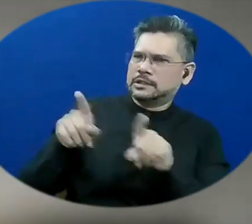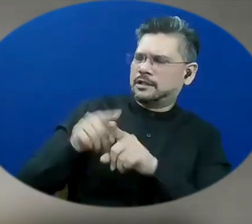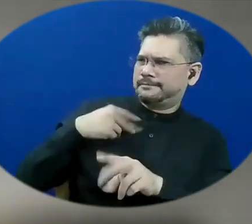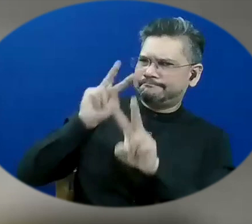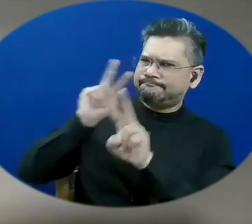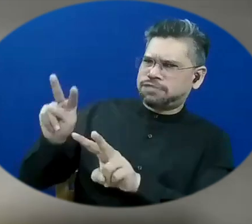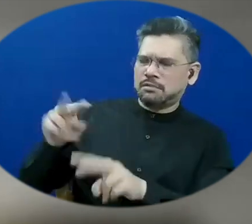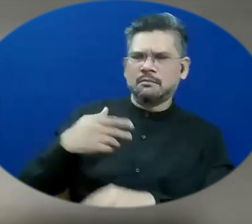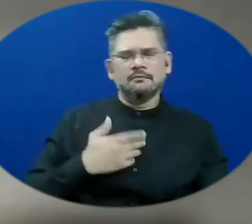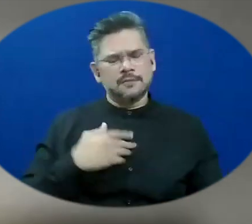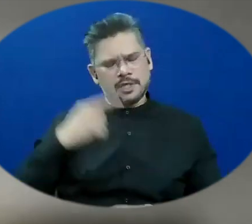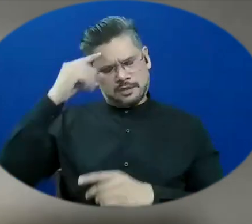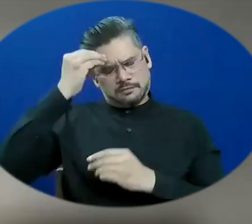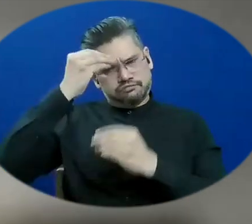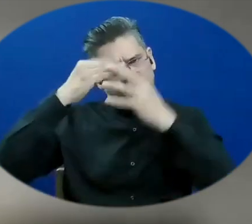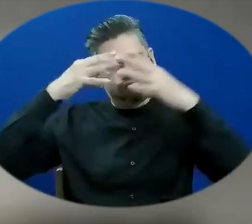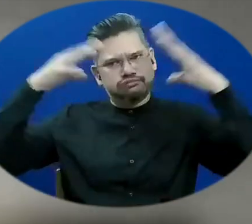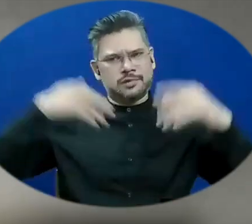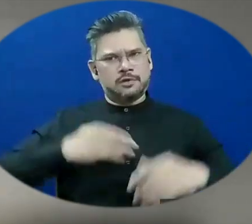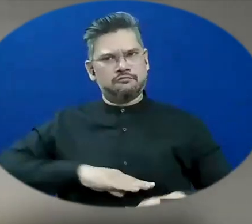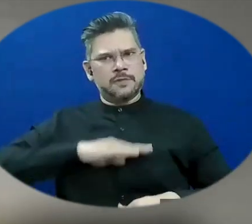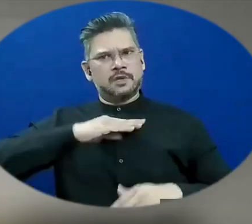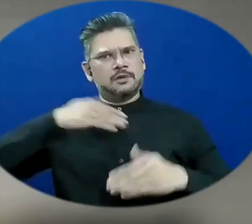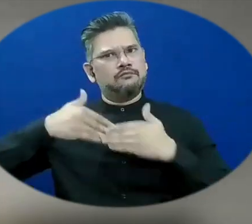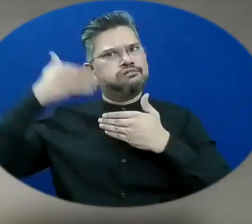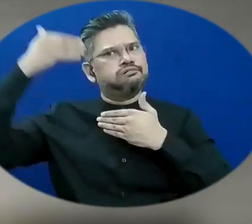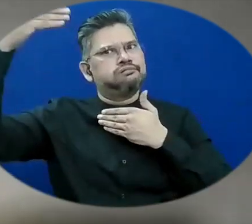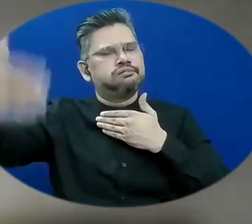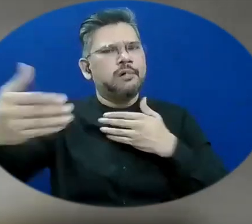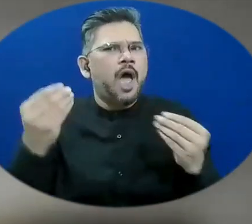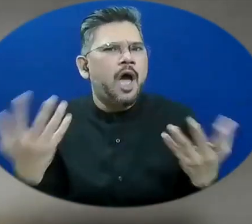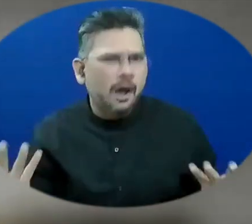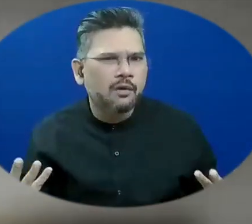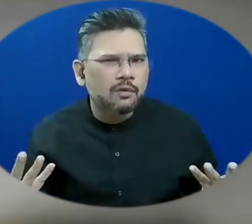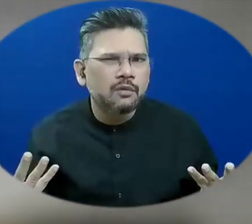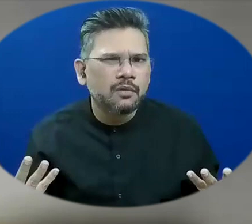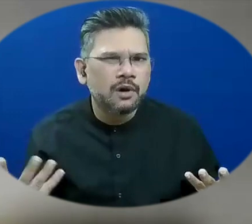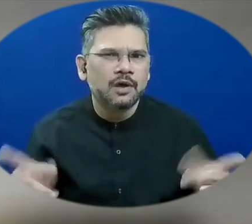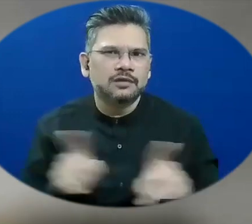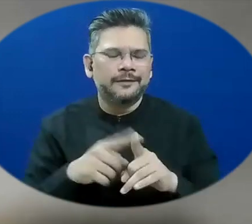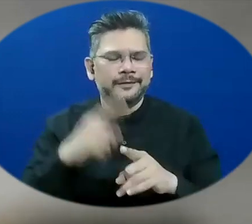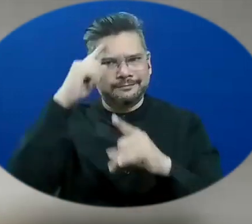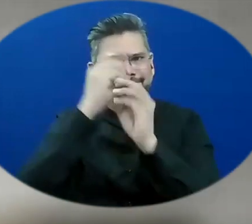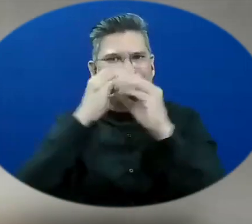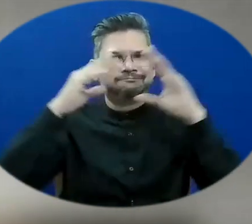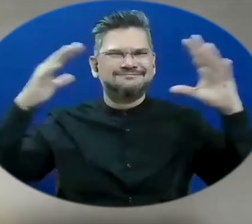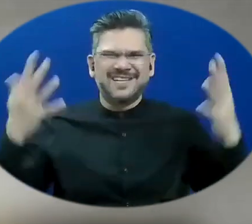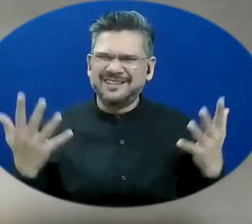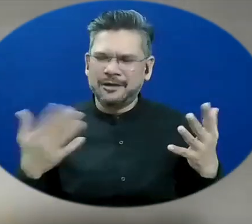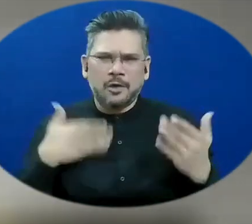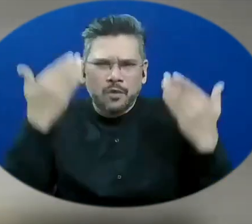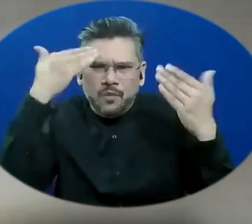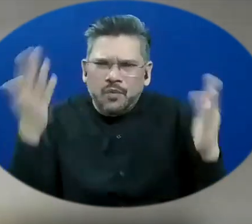that we think is right, but sometimes we don't really know better. So if you're coming at from a perspective of knowledge